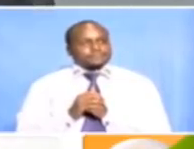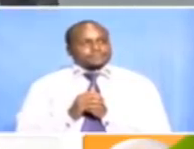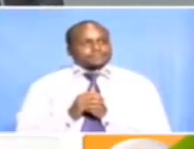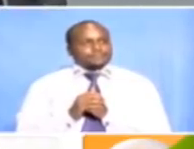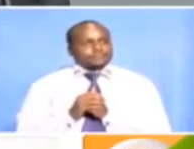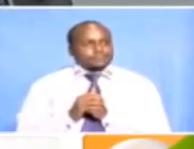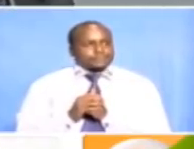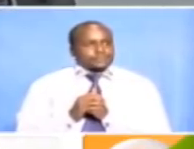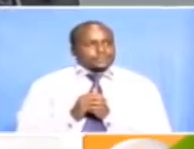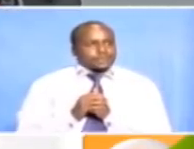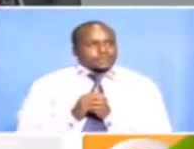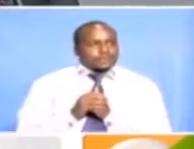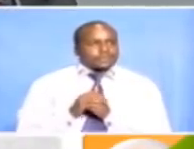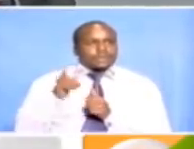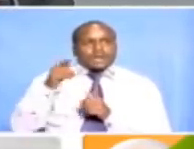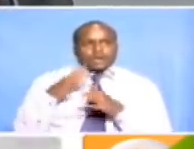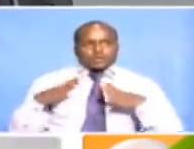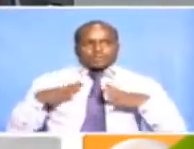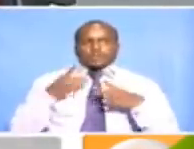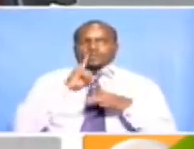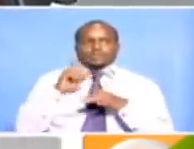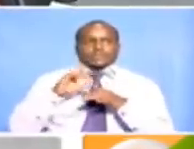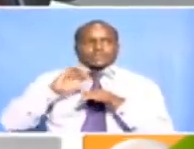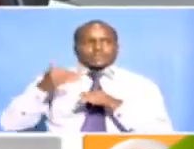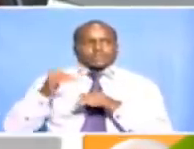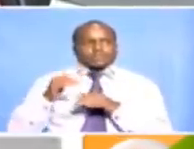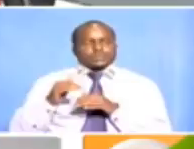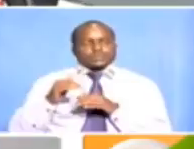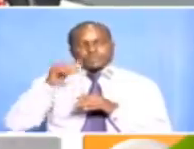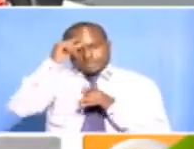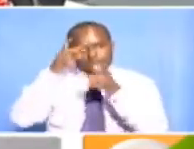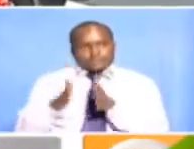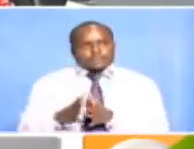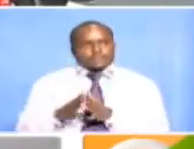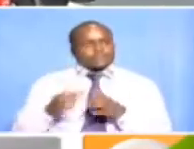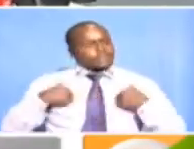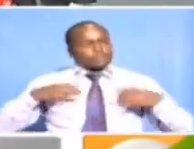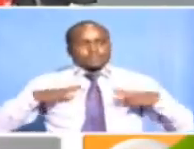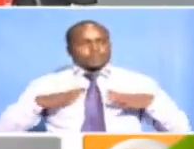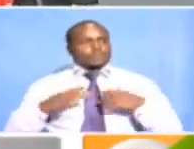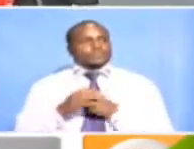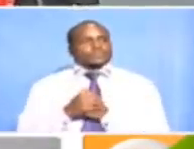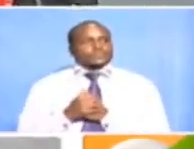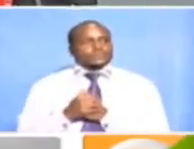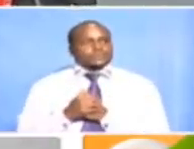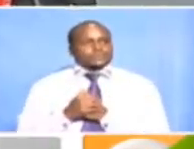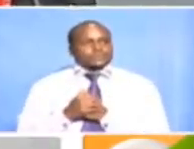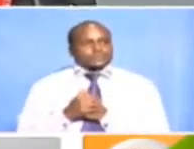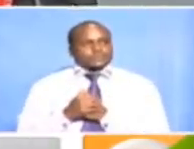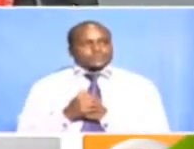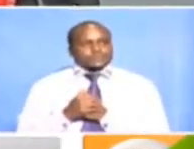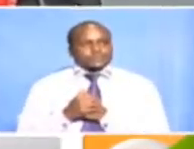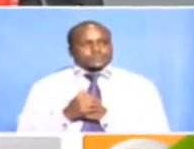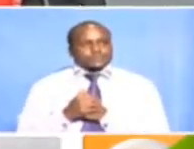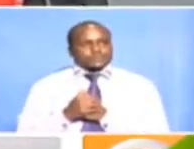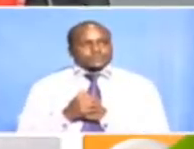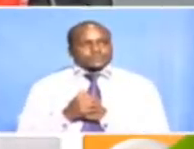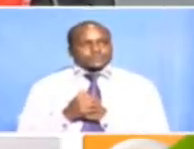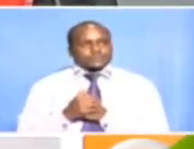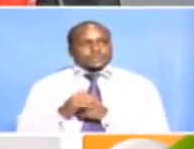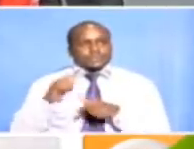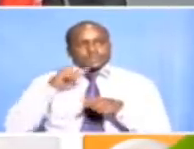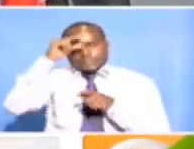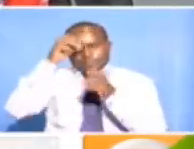love our fire station? Are you proud to be governor of County 047? Very proud. You are? Yes. Very proud. What are you going to do once you're done with